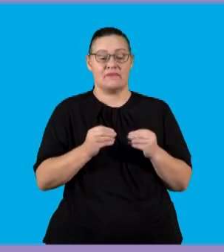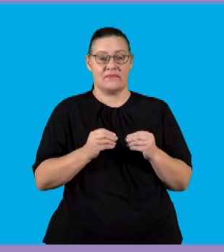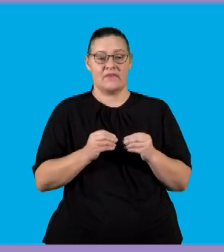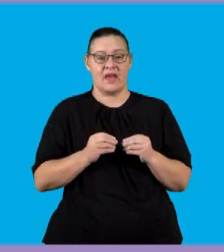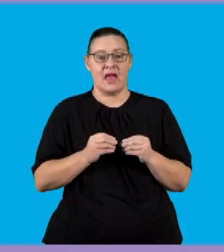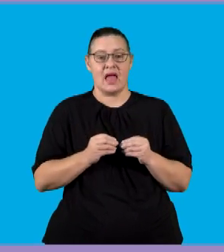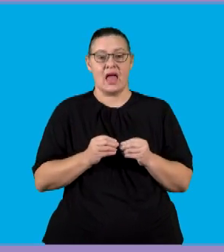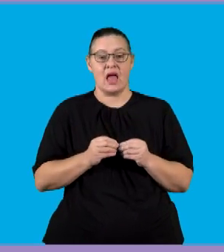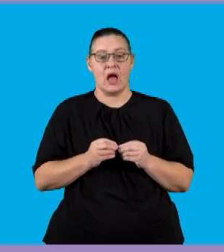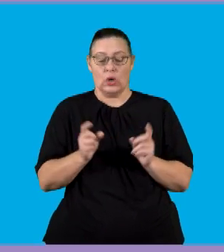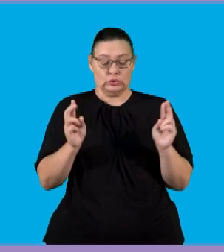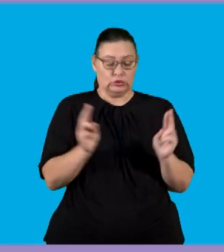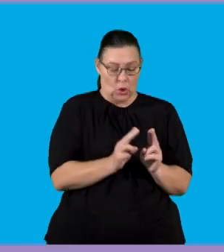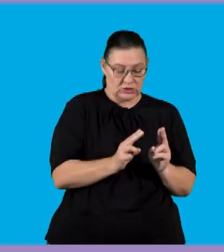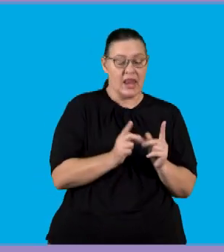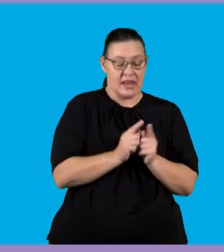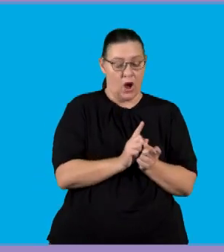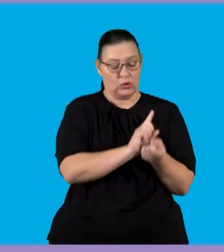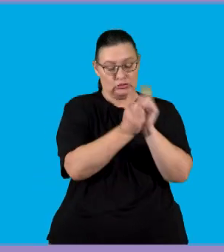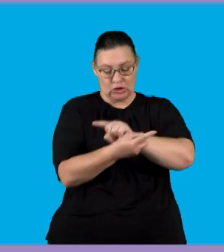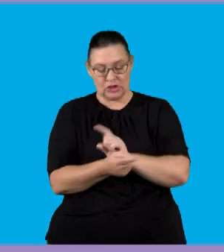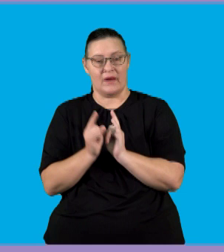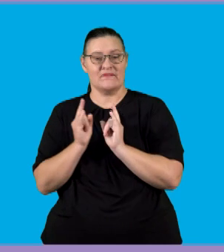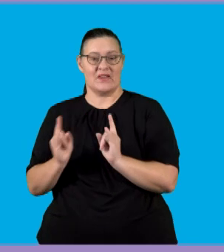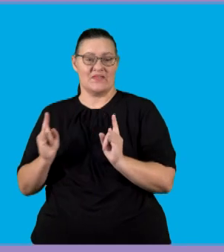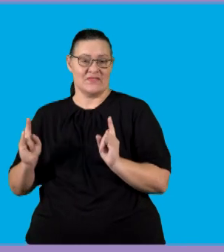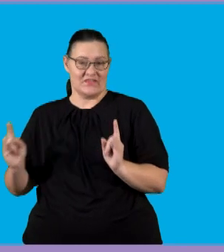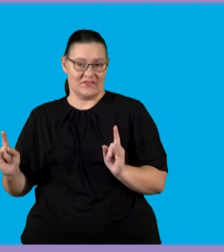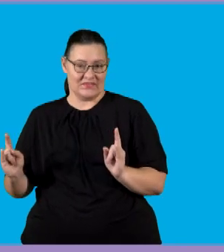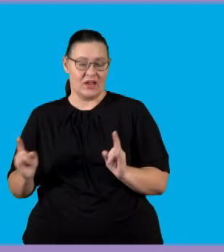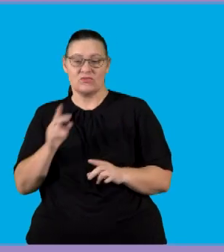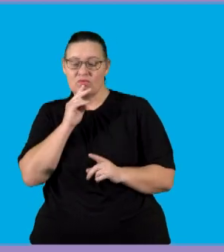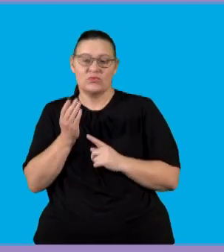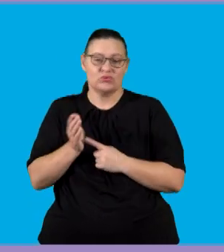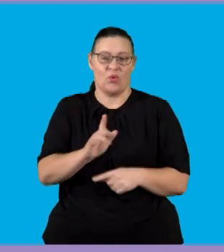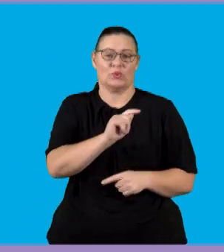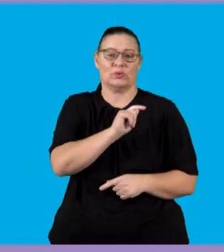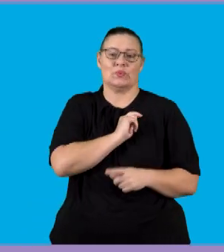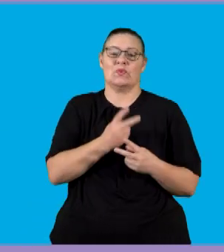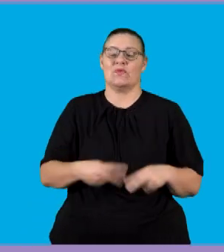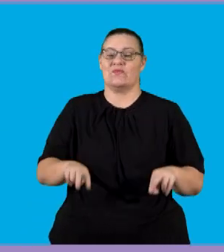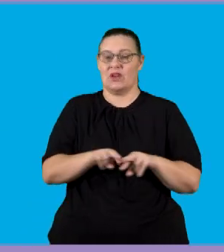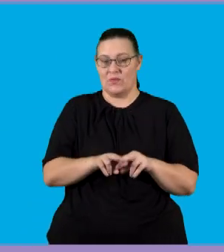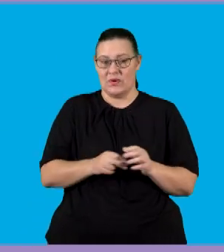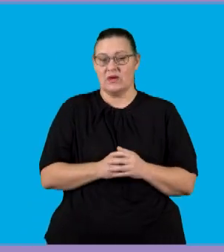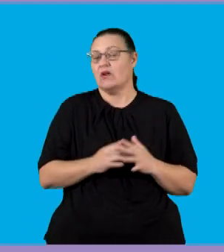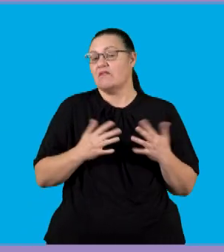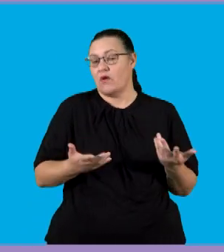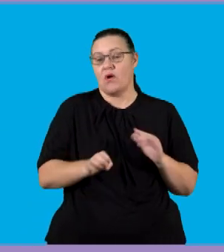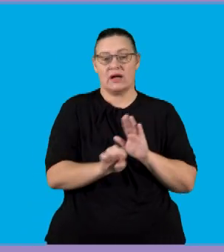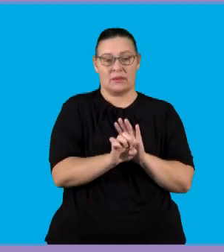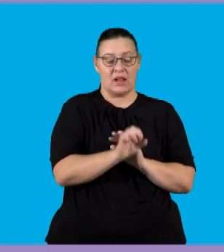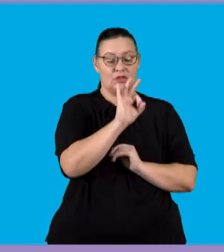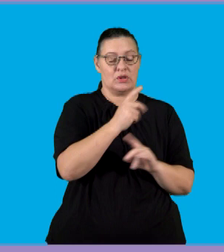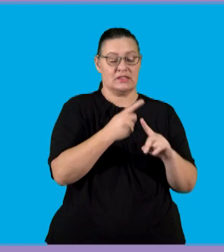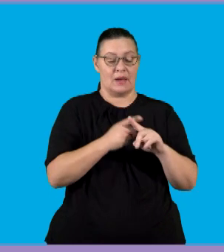expanded notation. That is a way of writing a number to show the value of each digit. Now, for example,